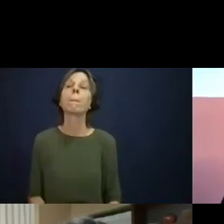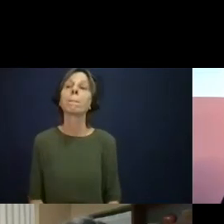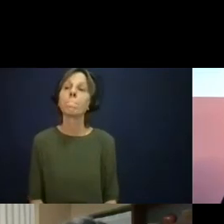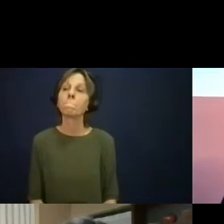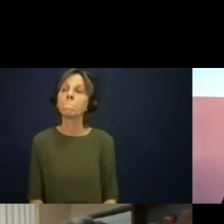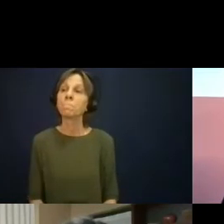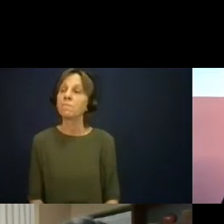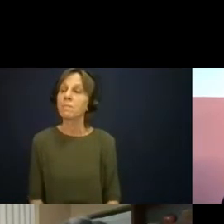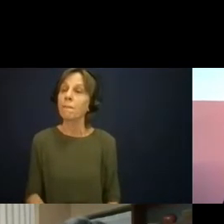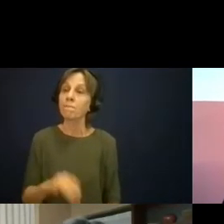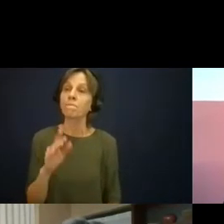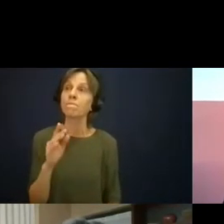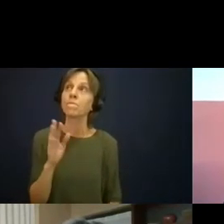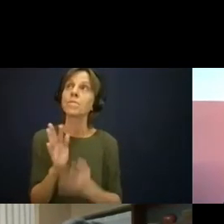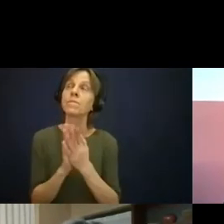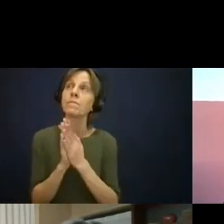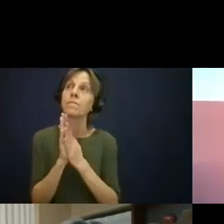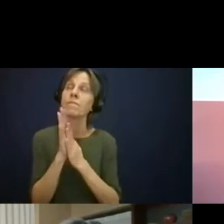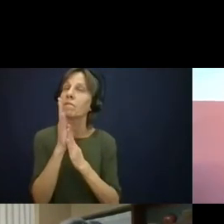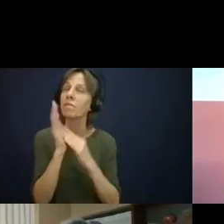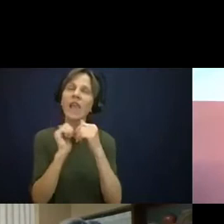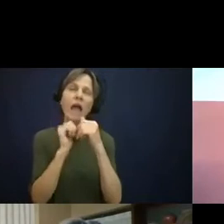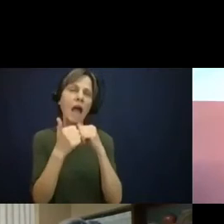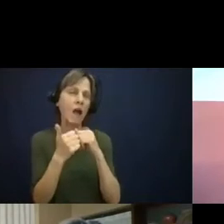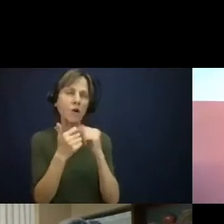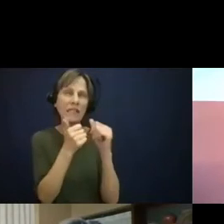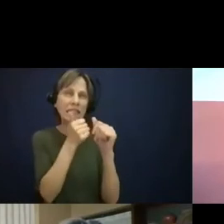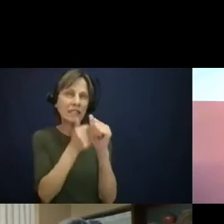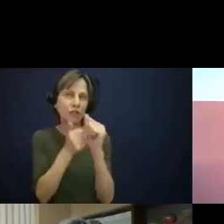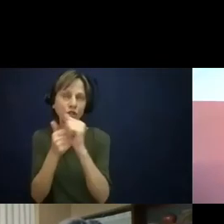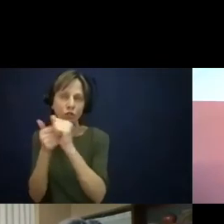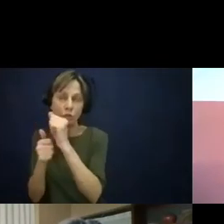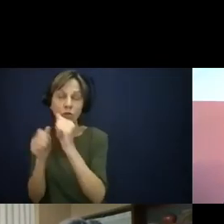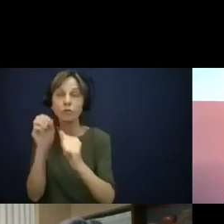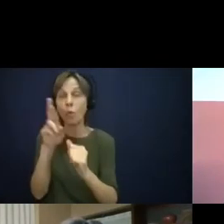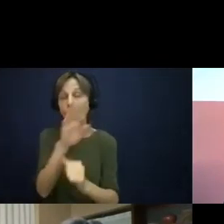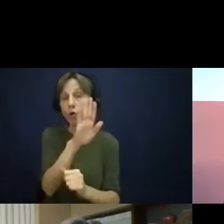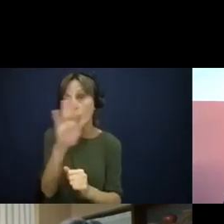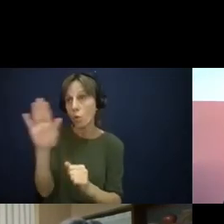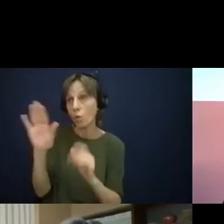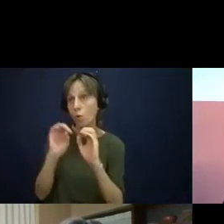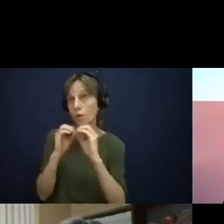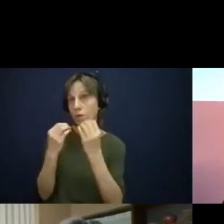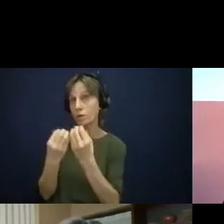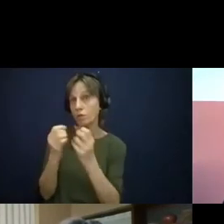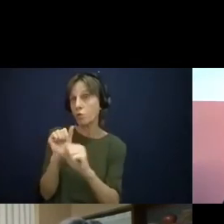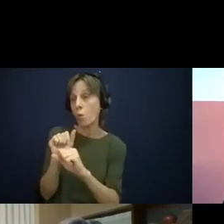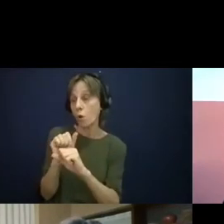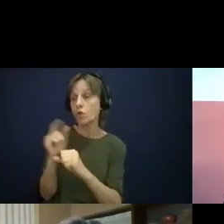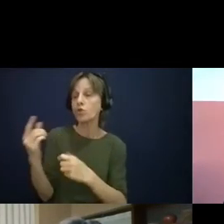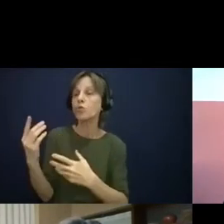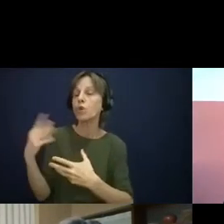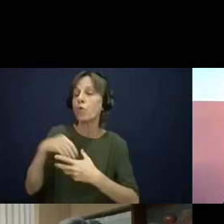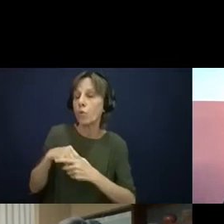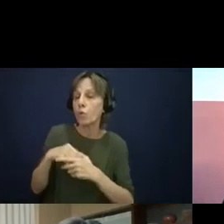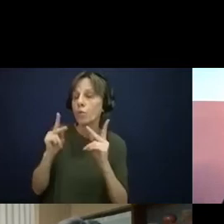And that question is, how are each of you or your organizations that you represent working to include people with lived experience in your